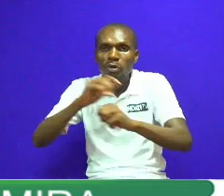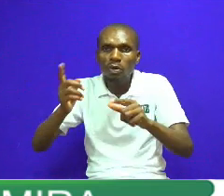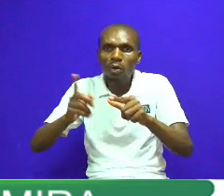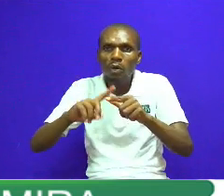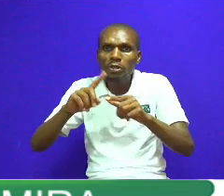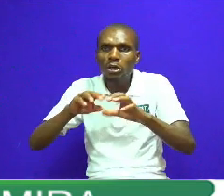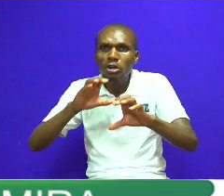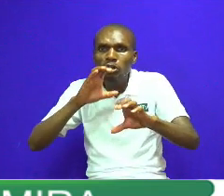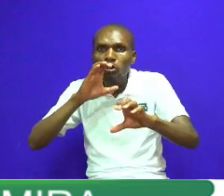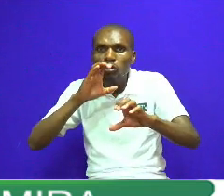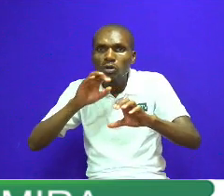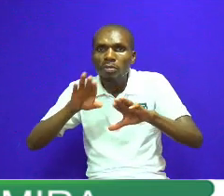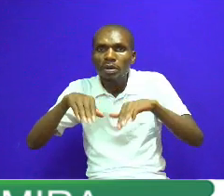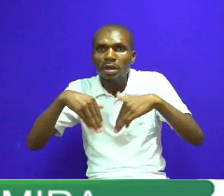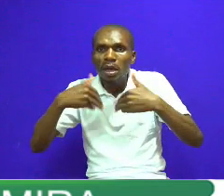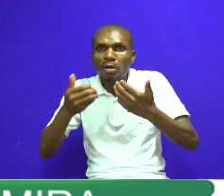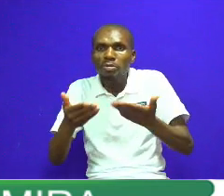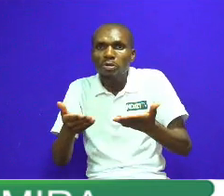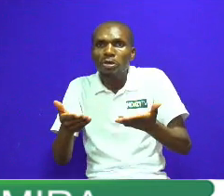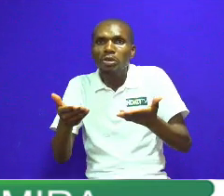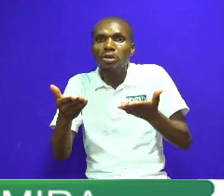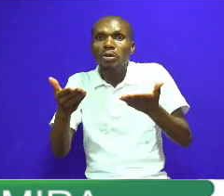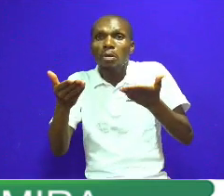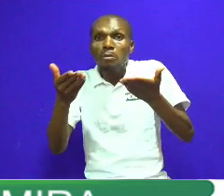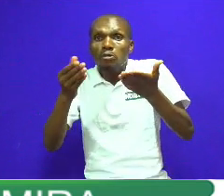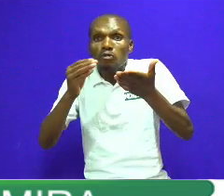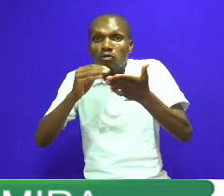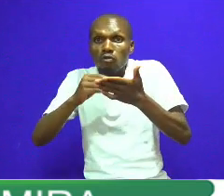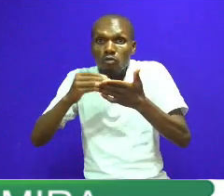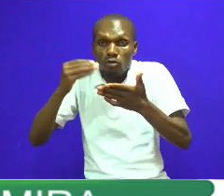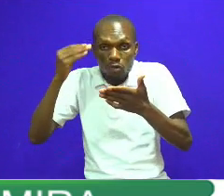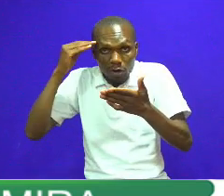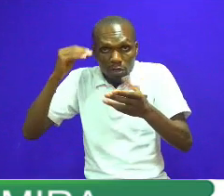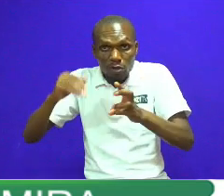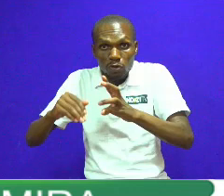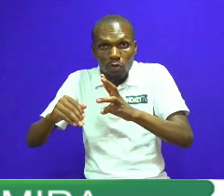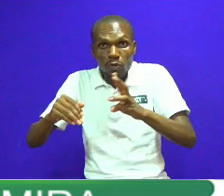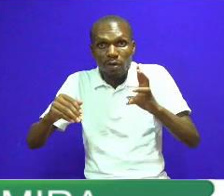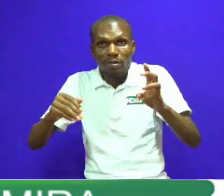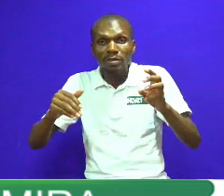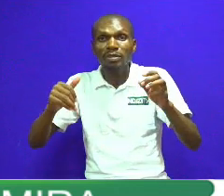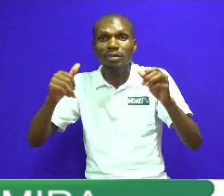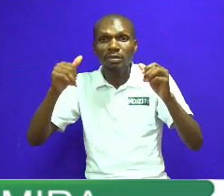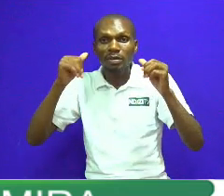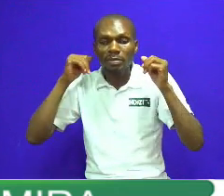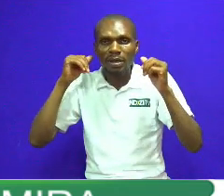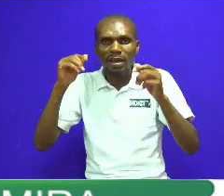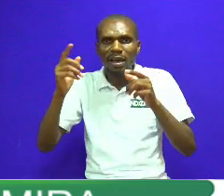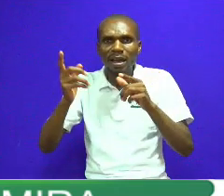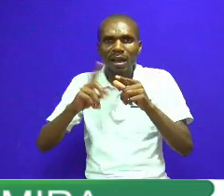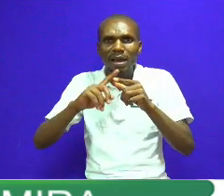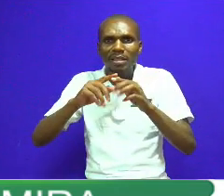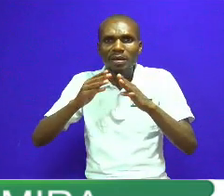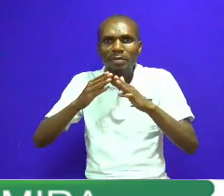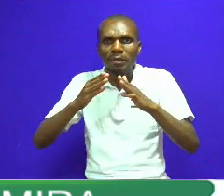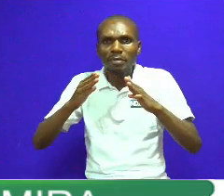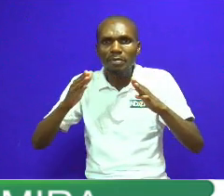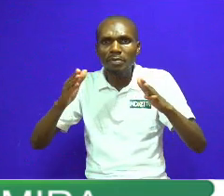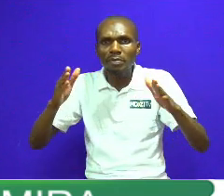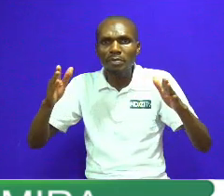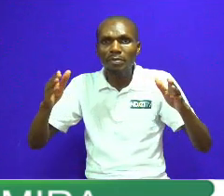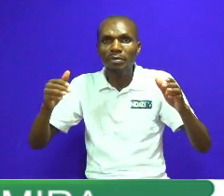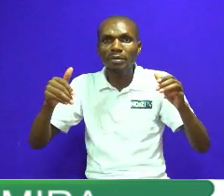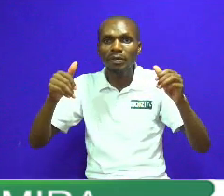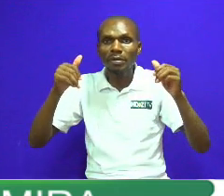kunyara gukwana encharo akigo kini ebirango bya kisemi anase bungo ya West Mugirango amure kinse mu kinde anobwagale imeye county